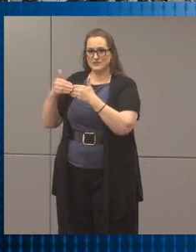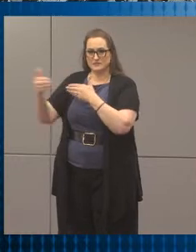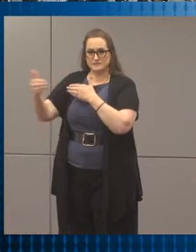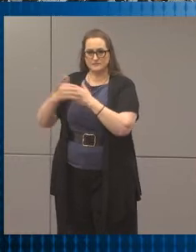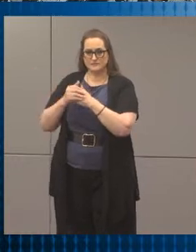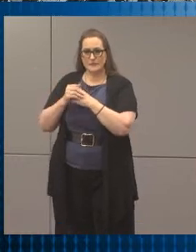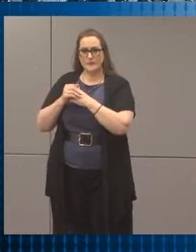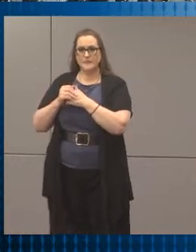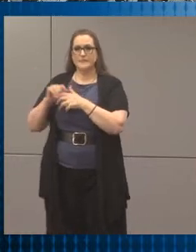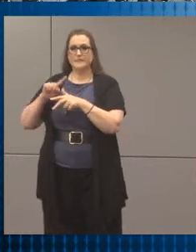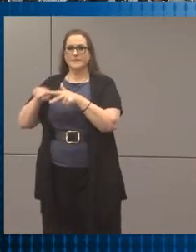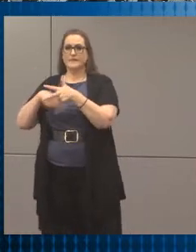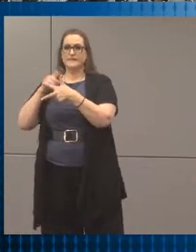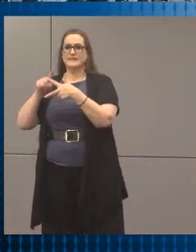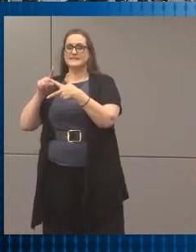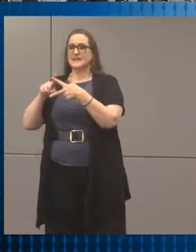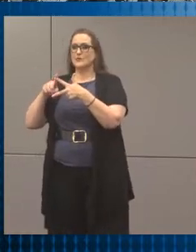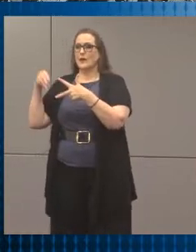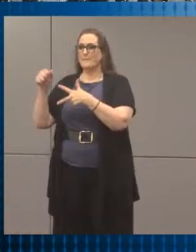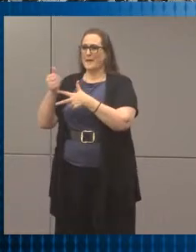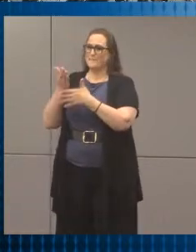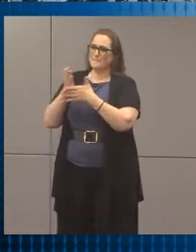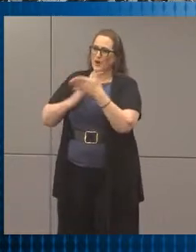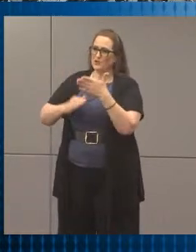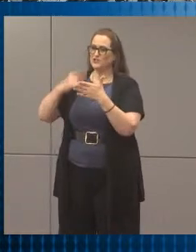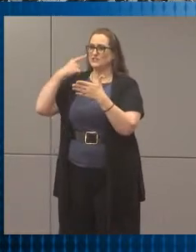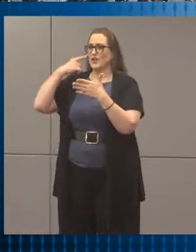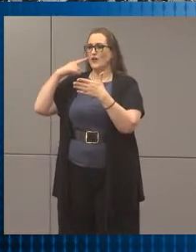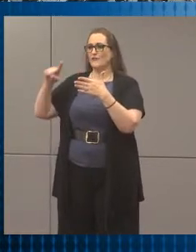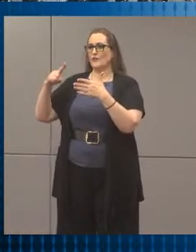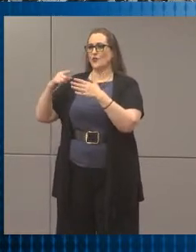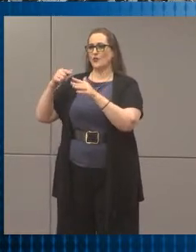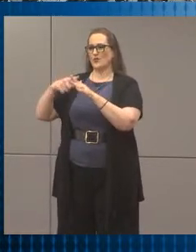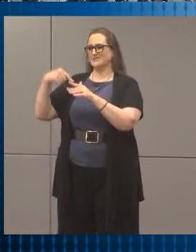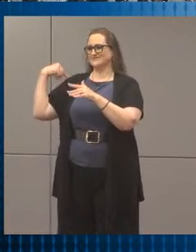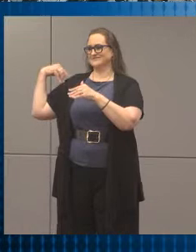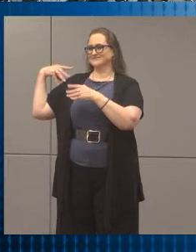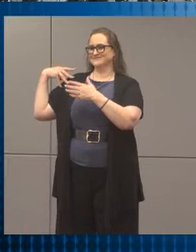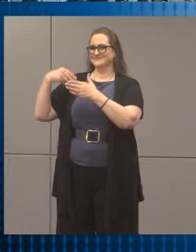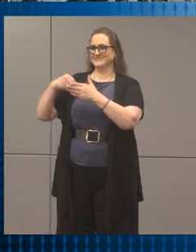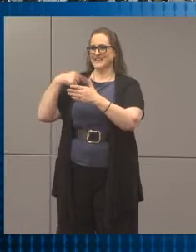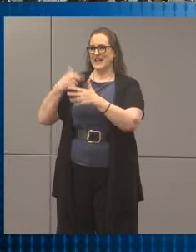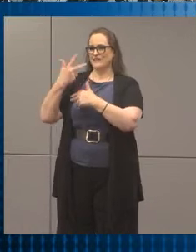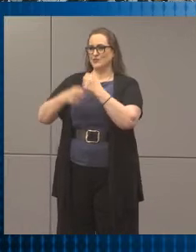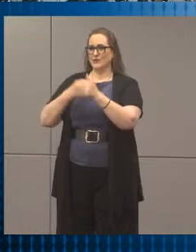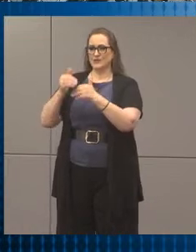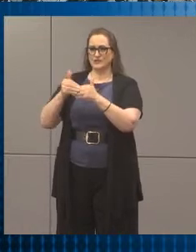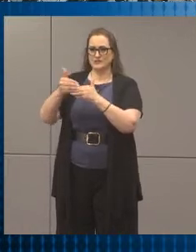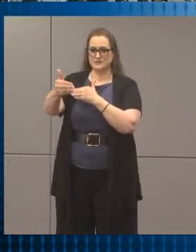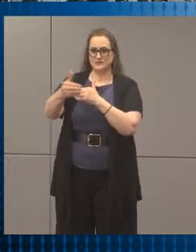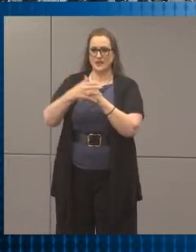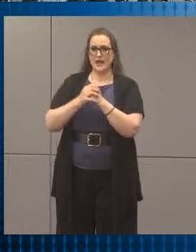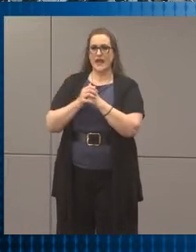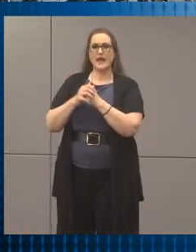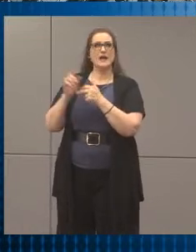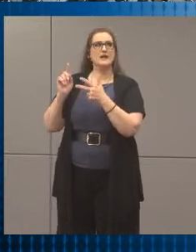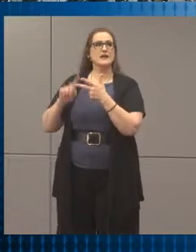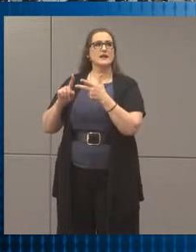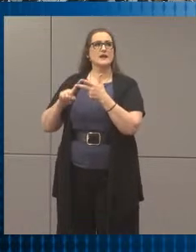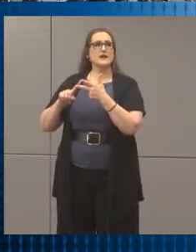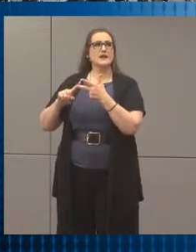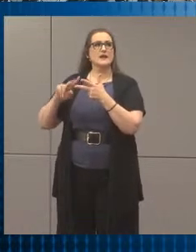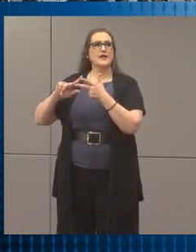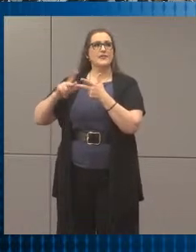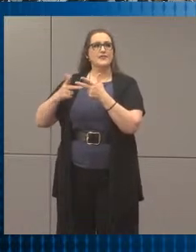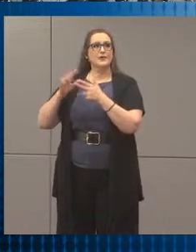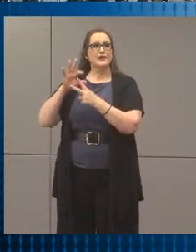forward. The second one is to pay partially for arrears and have 3 years moving forward. And the third